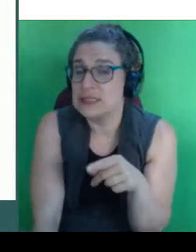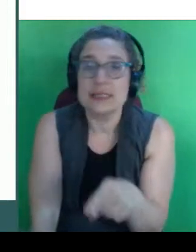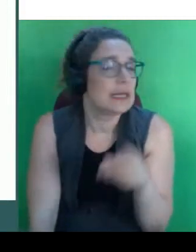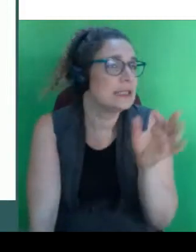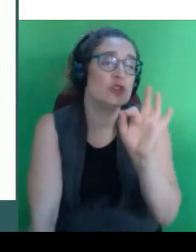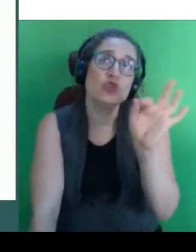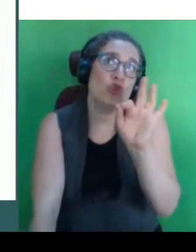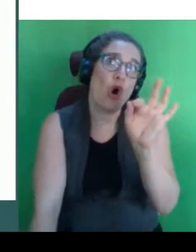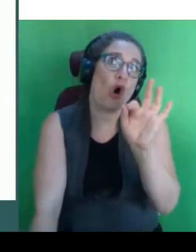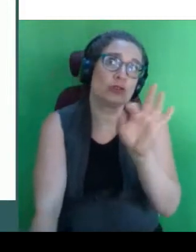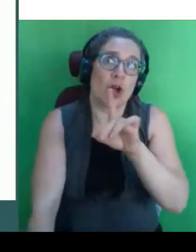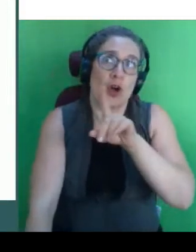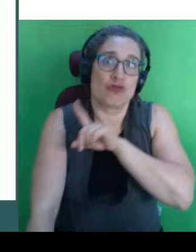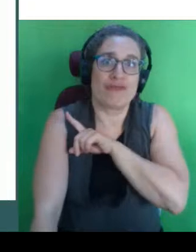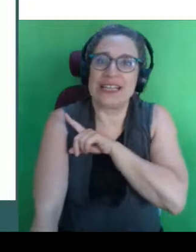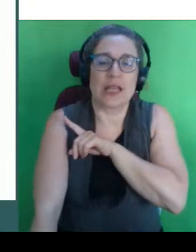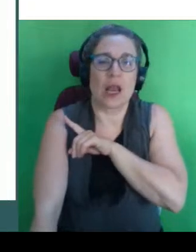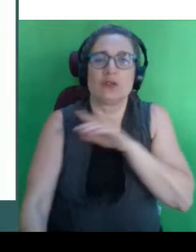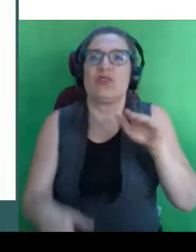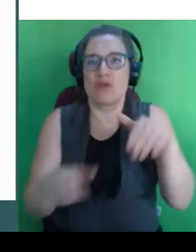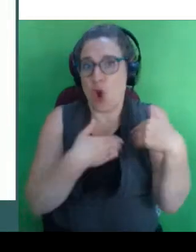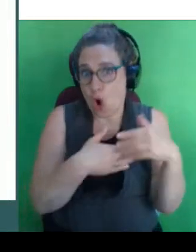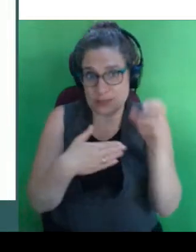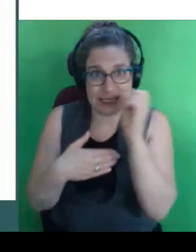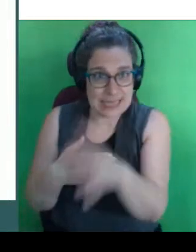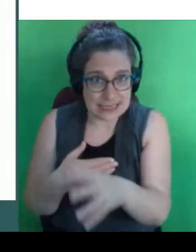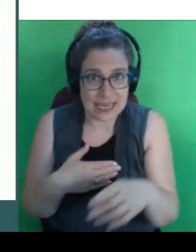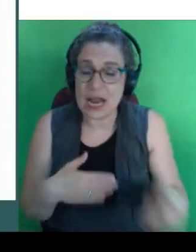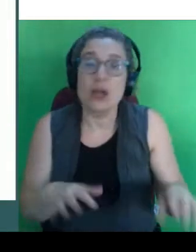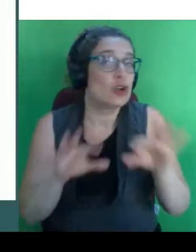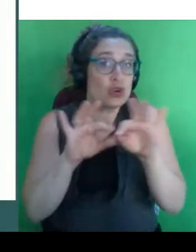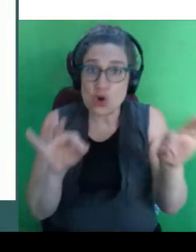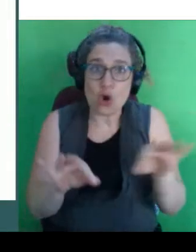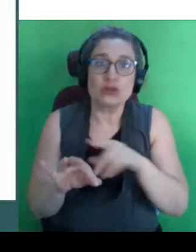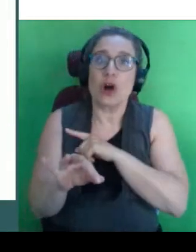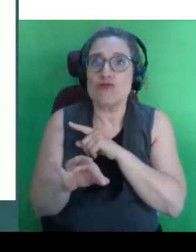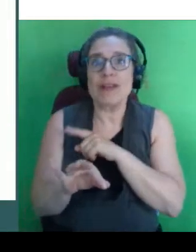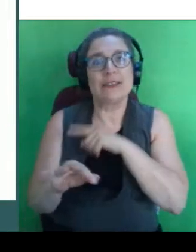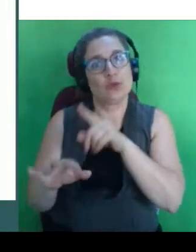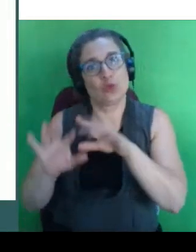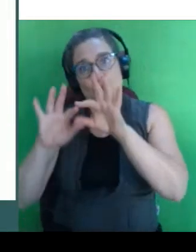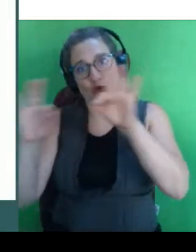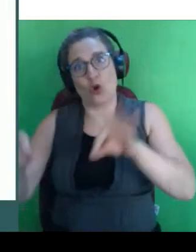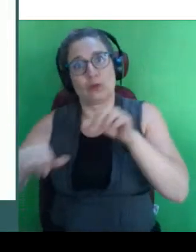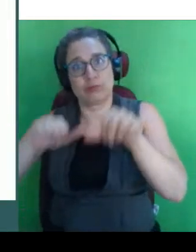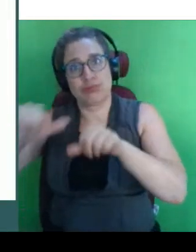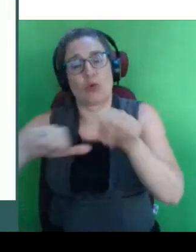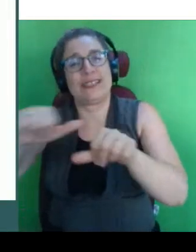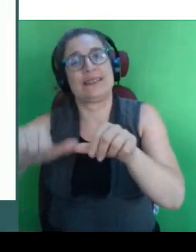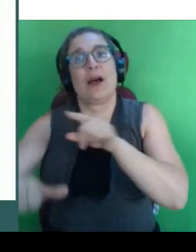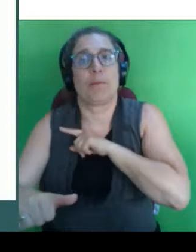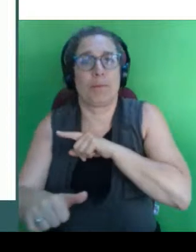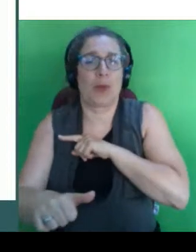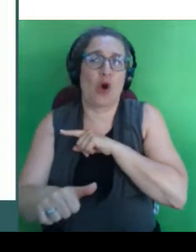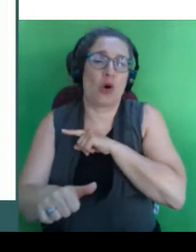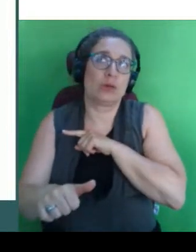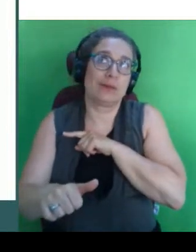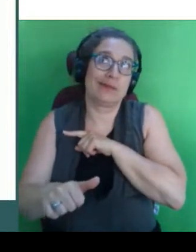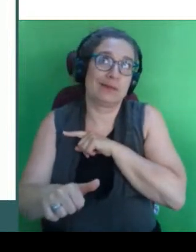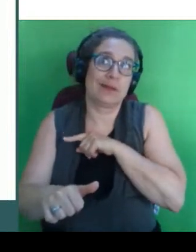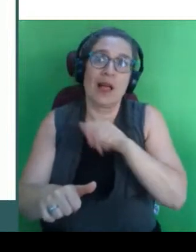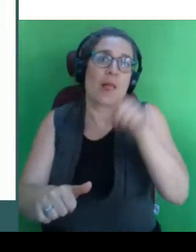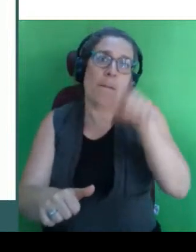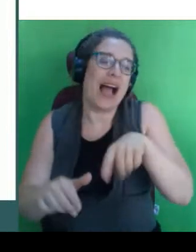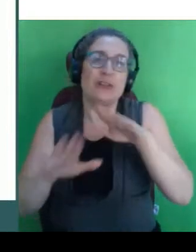not to send them, and it's not a reason for the lab not to process them, just because because the patient isn't staying in overnight or